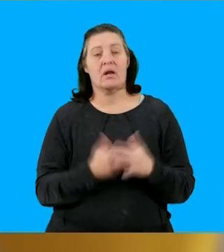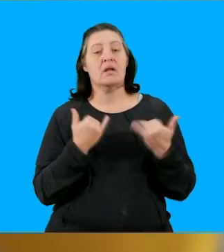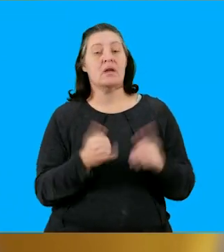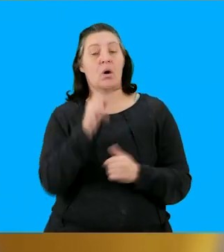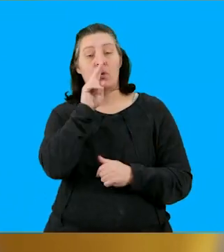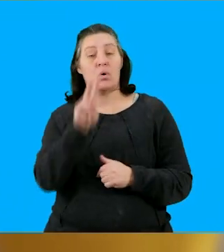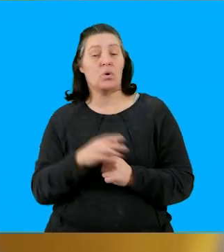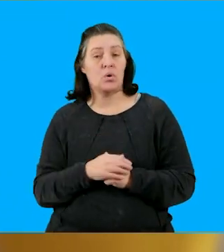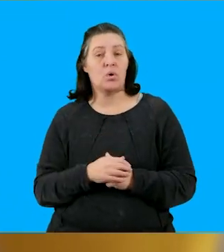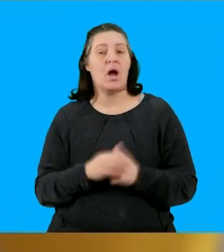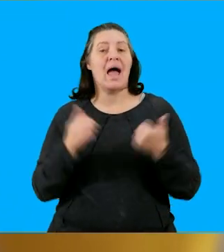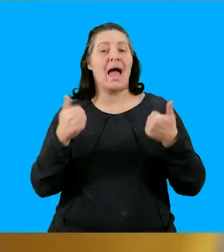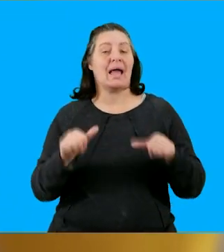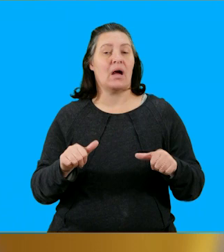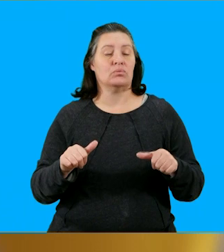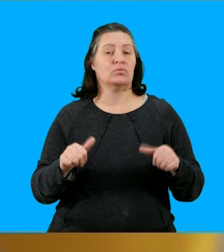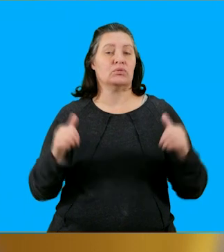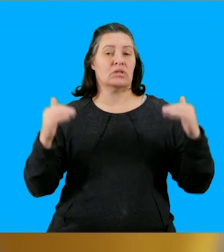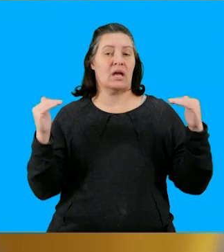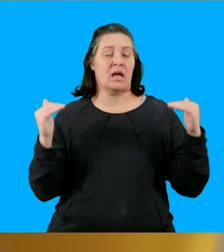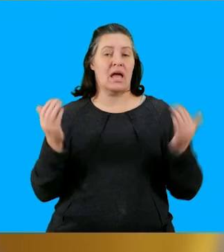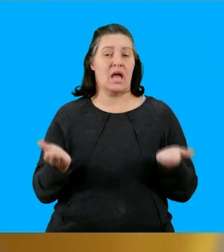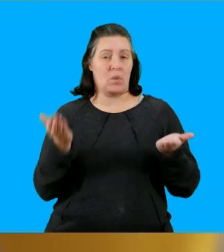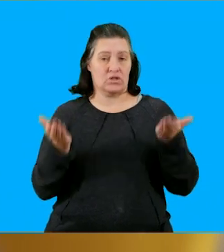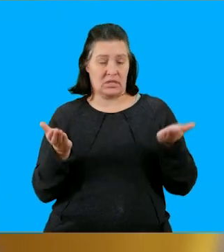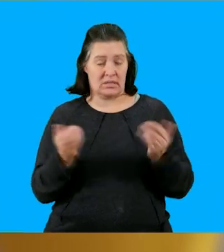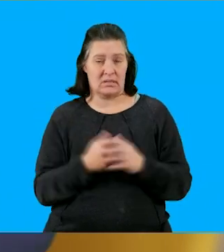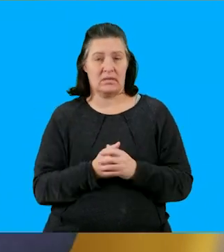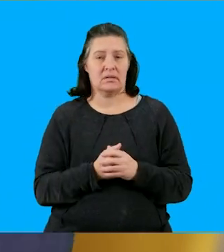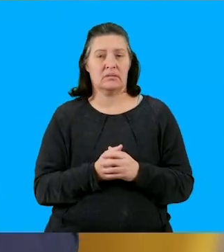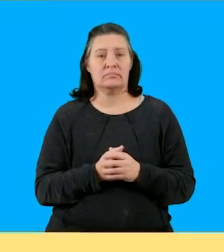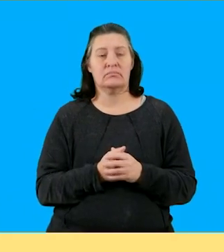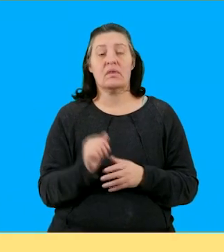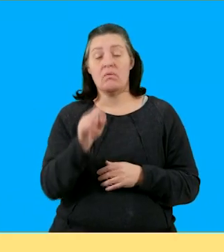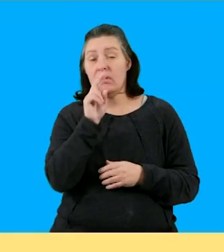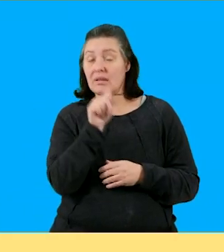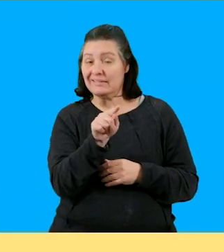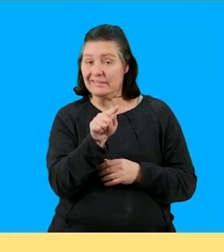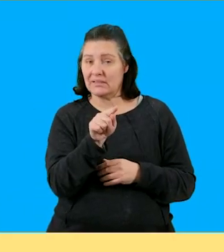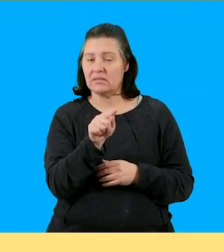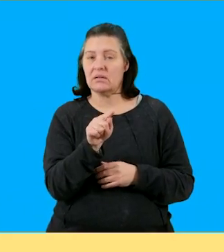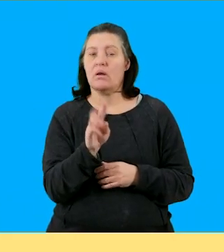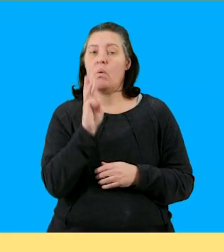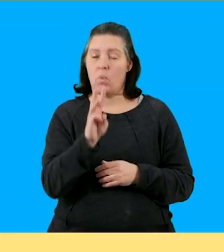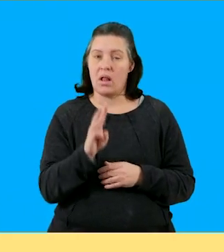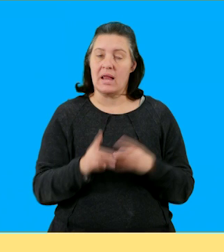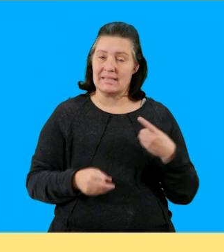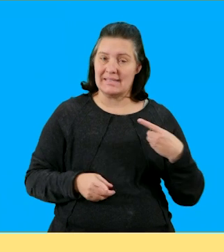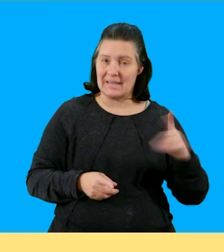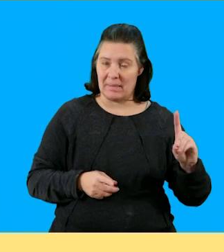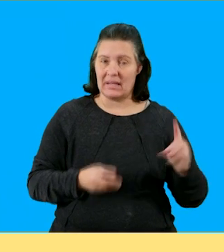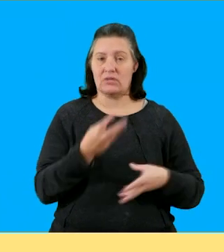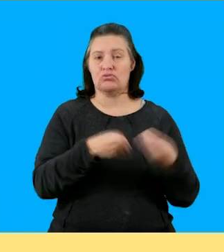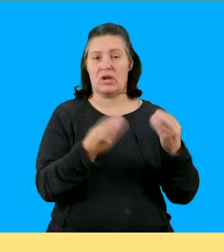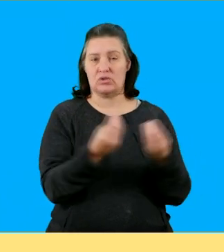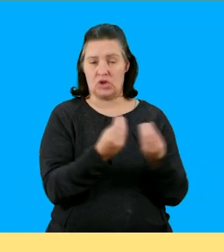We will now look at the accounting equation. In the accounting equation, we will debit